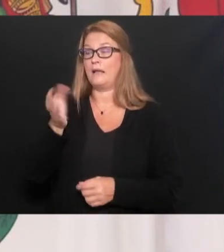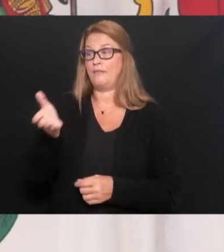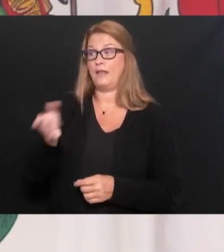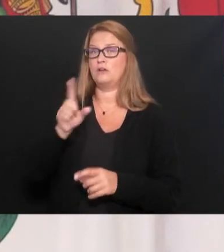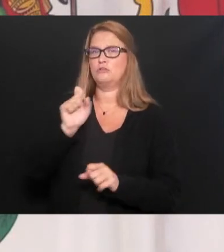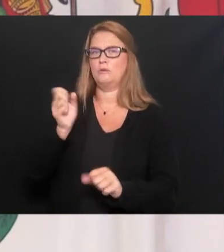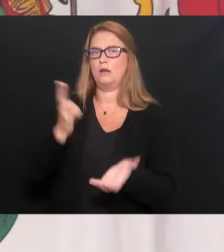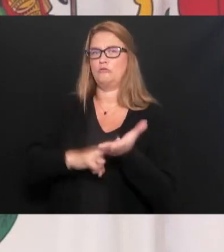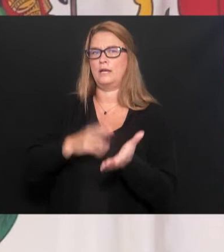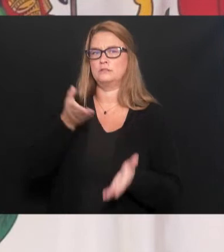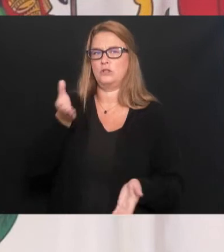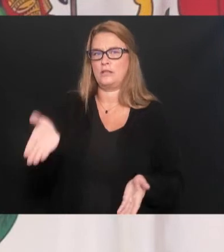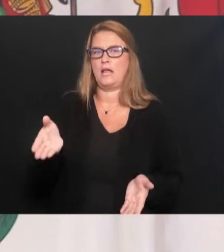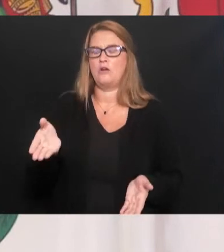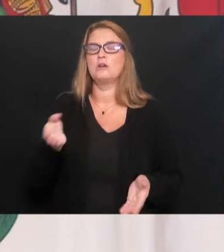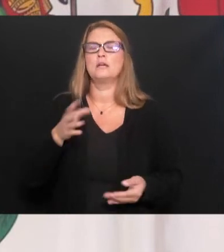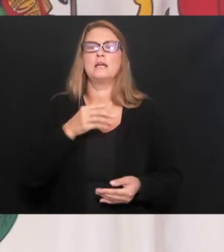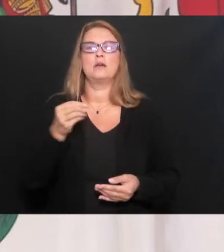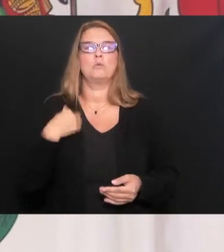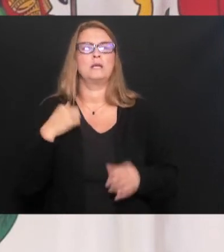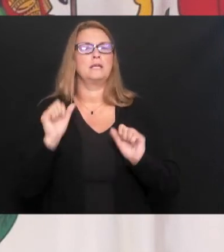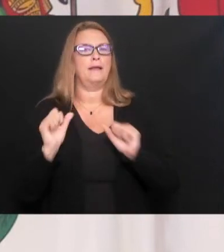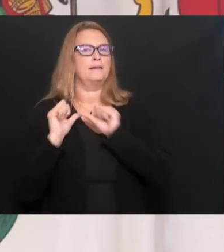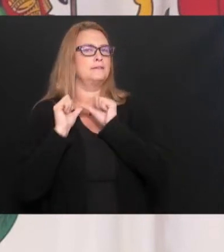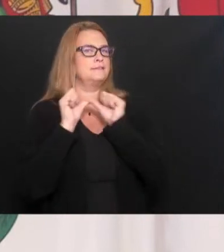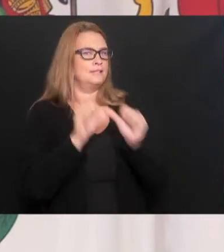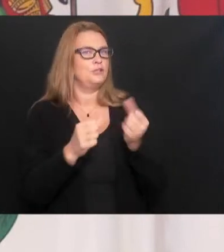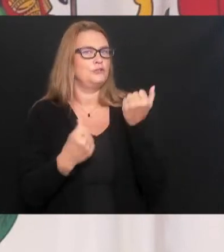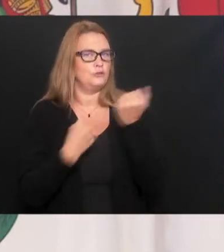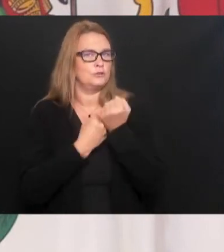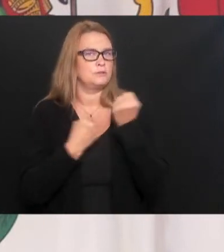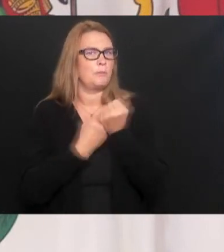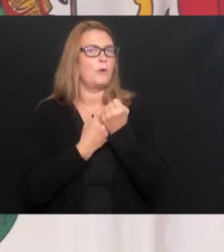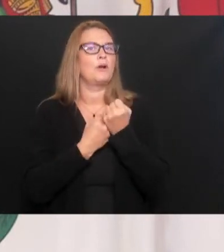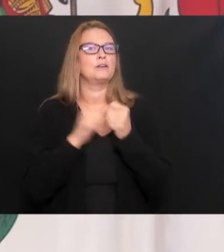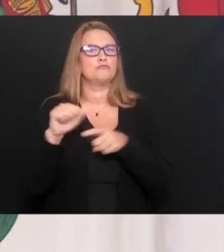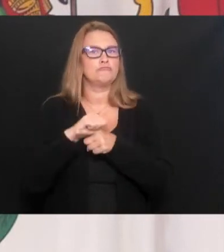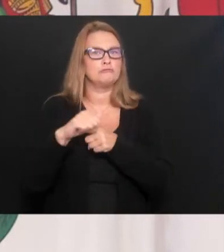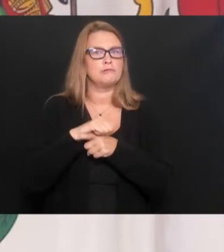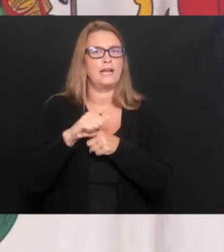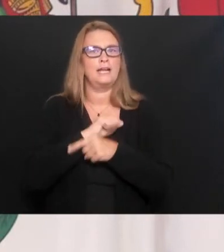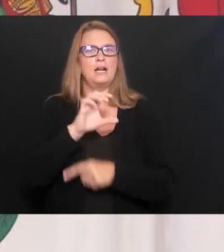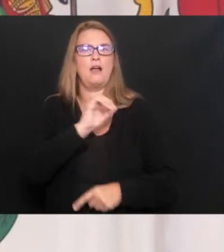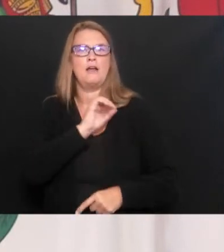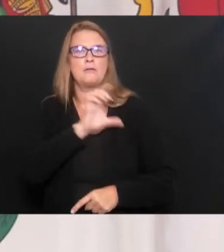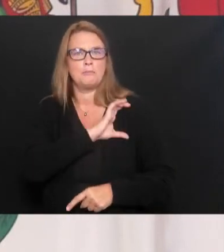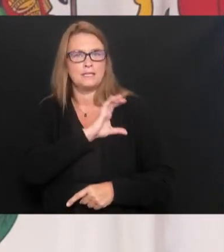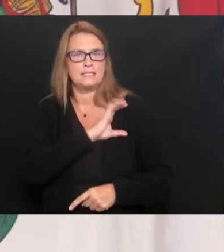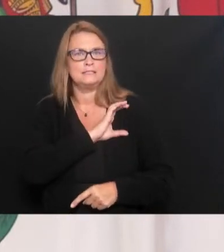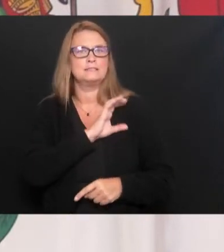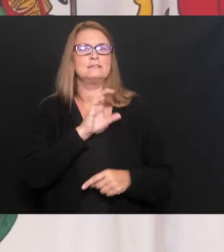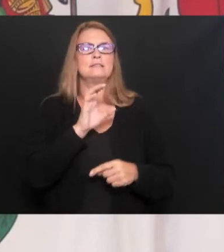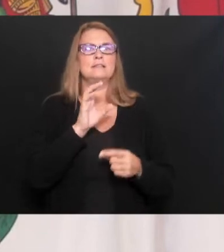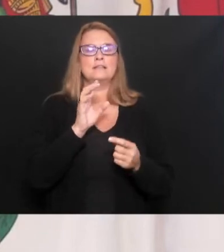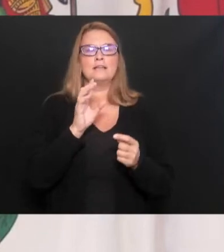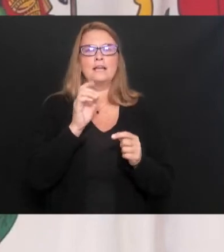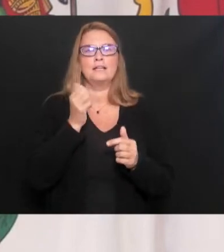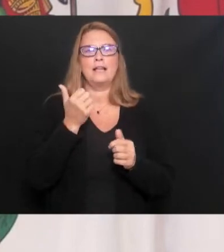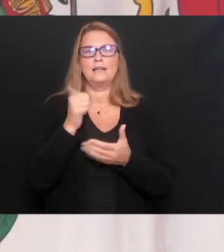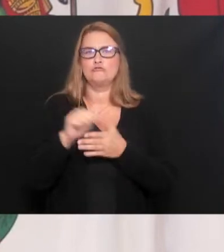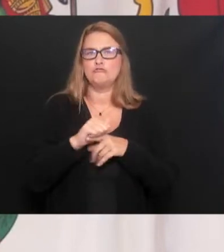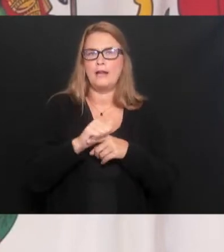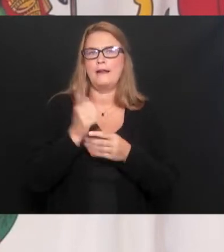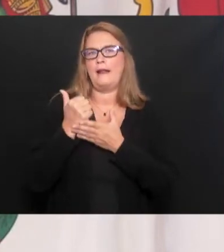hopeful to be able to continue to assist and train our officers and the very people that protect and look after us each and every